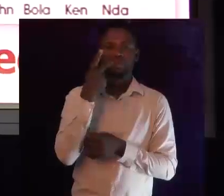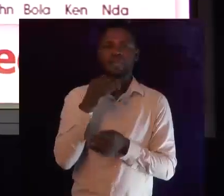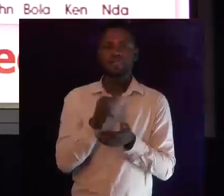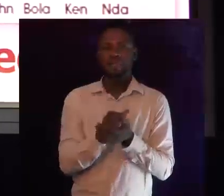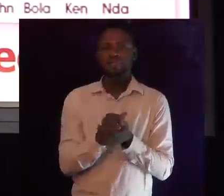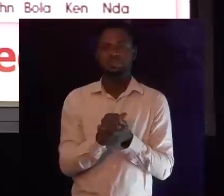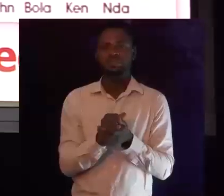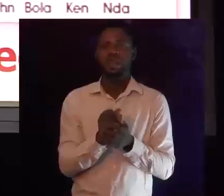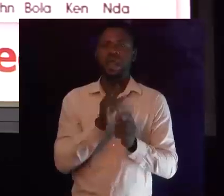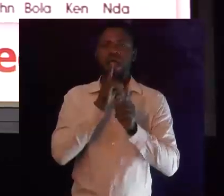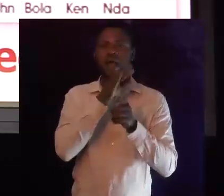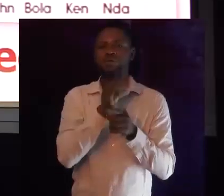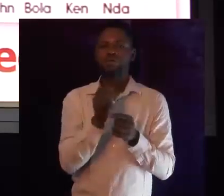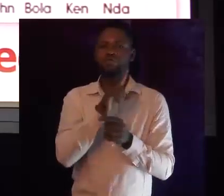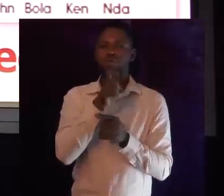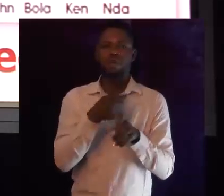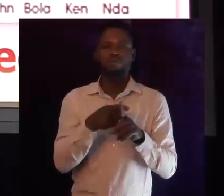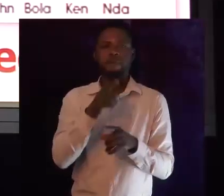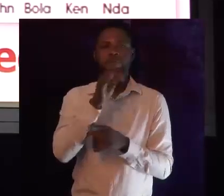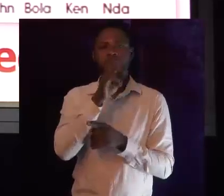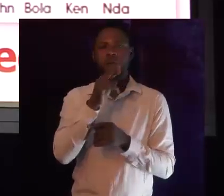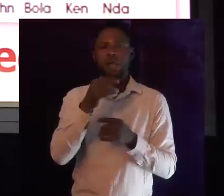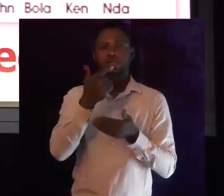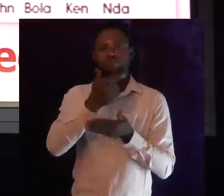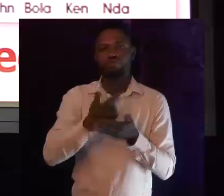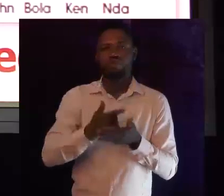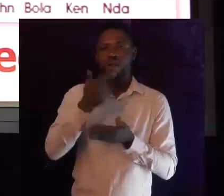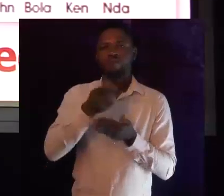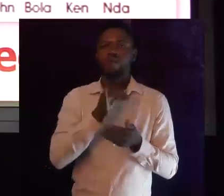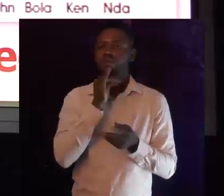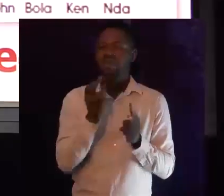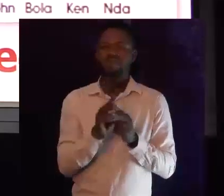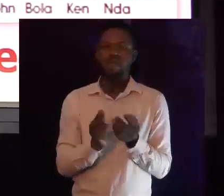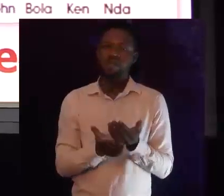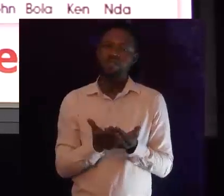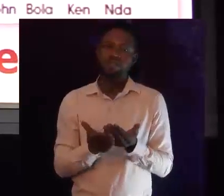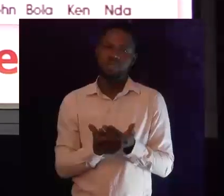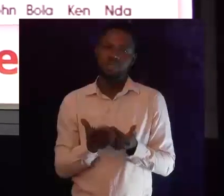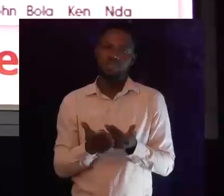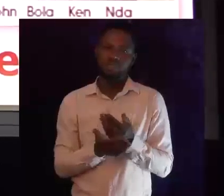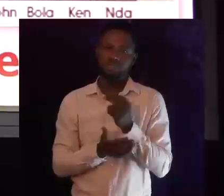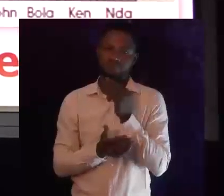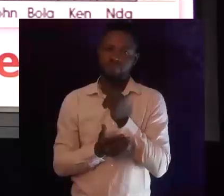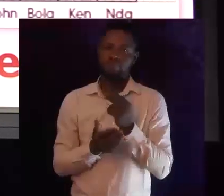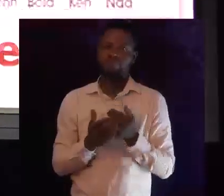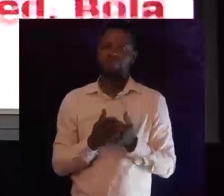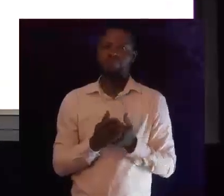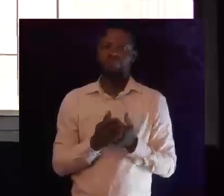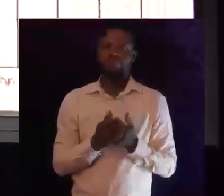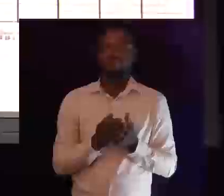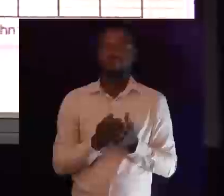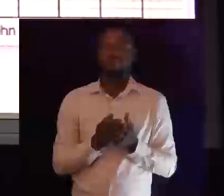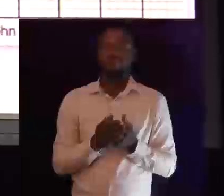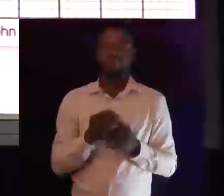that answering questions from bar graph is actually a breeze. It is very easy.